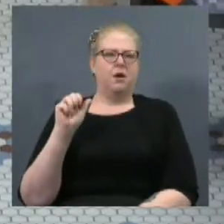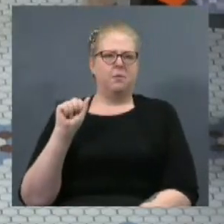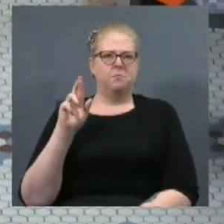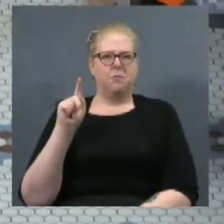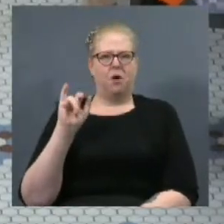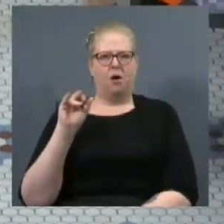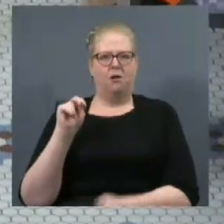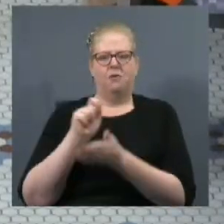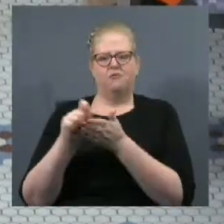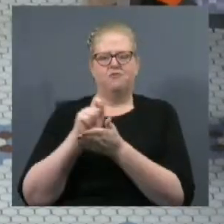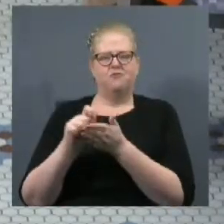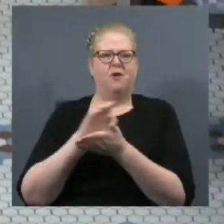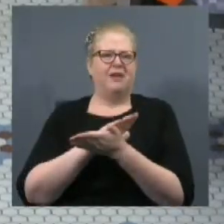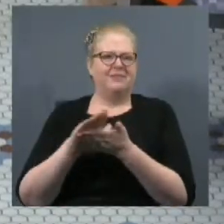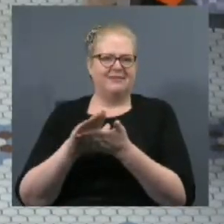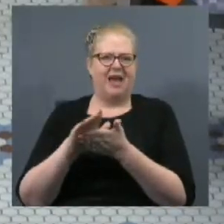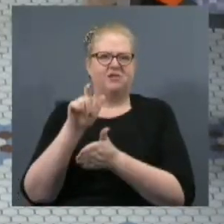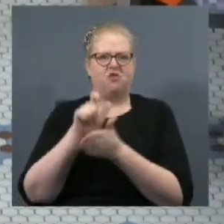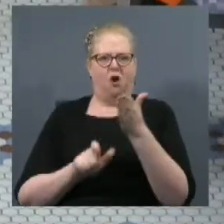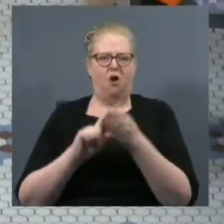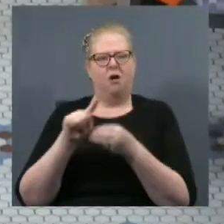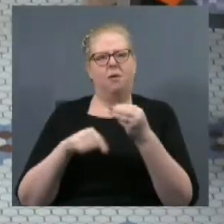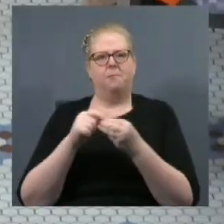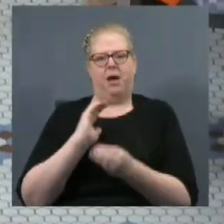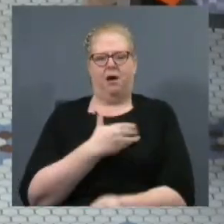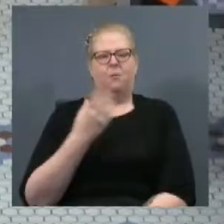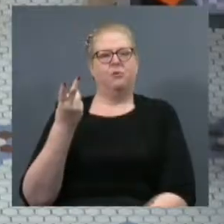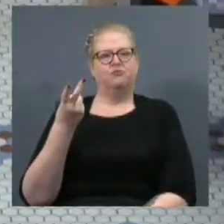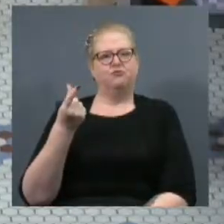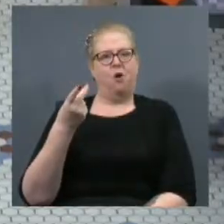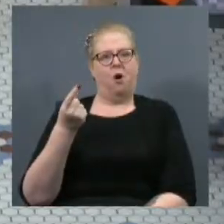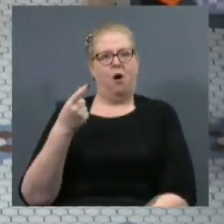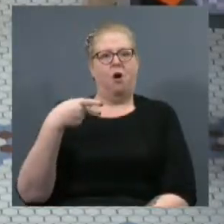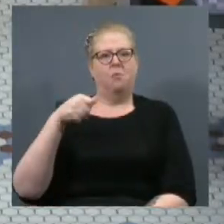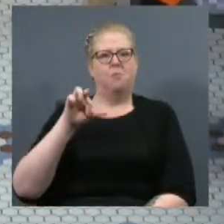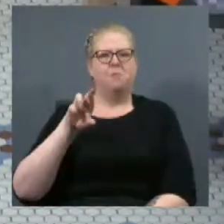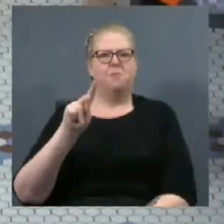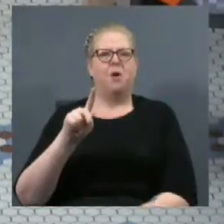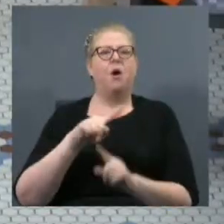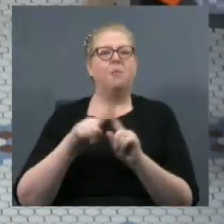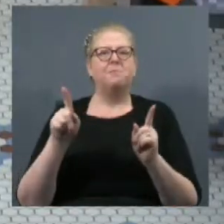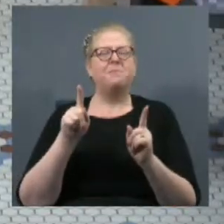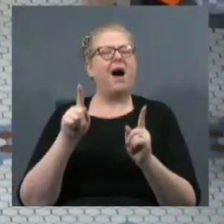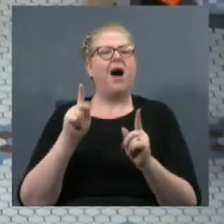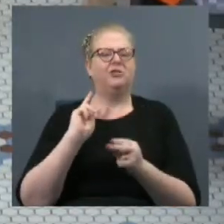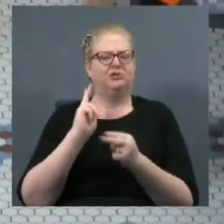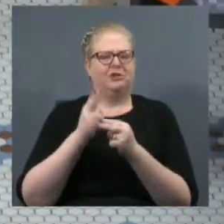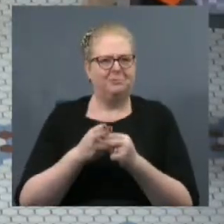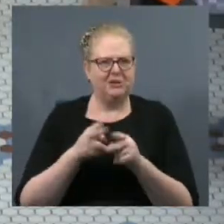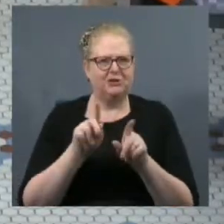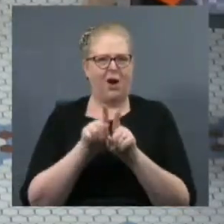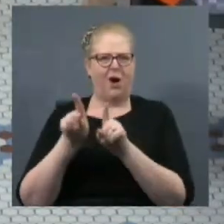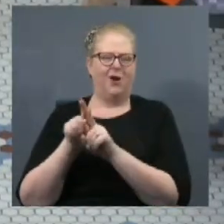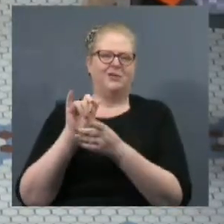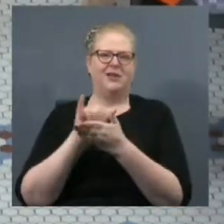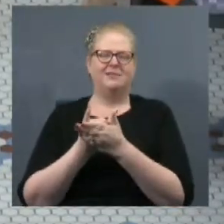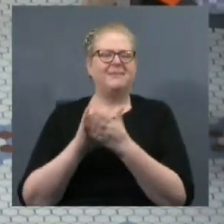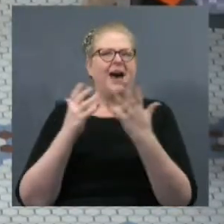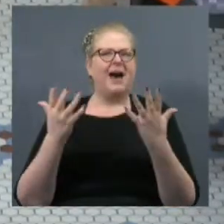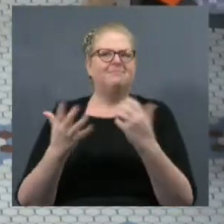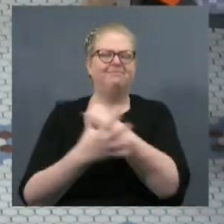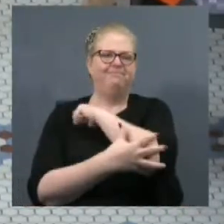dog park, but mentioned that there was a lack of shade there. So we took that to heart and decided we would, with